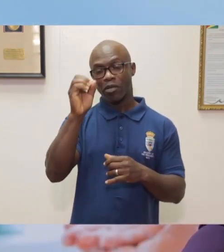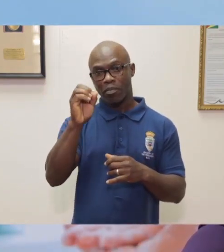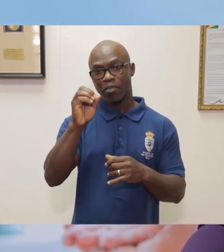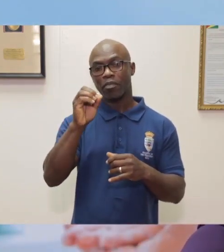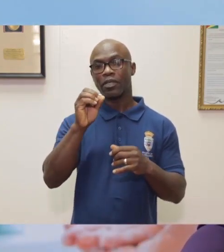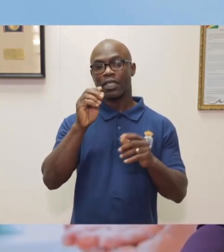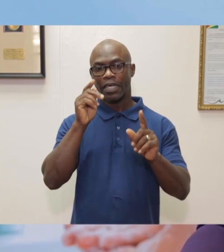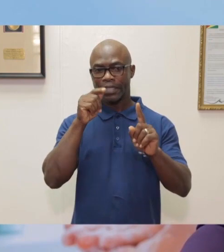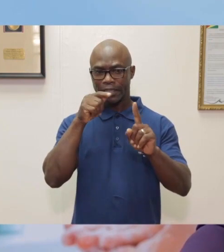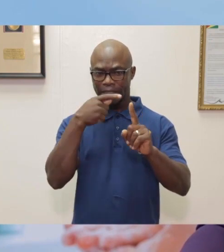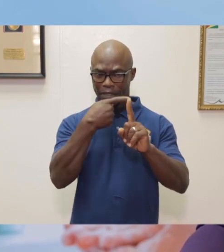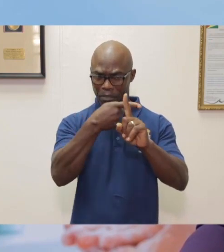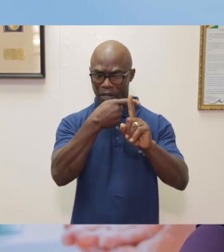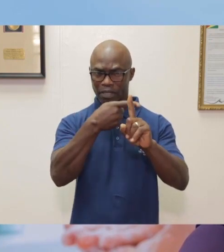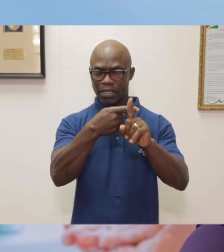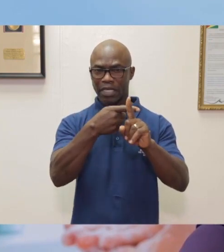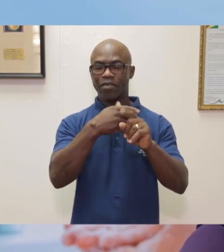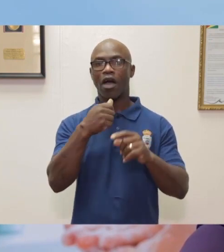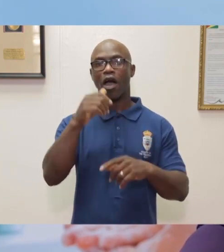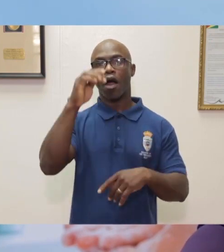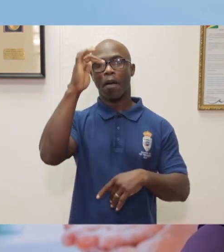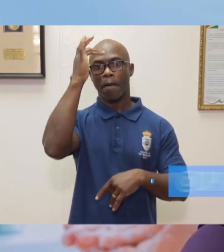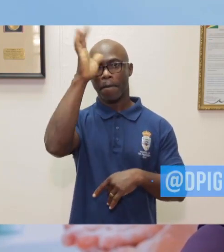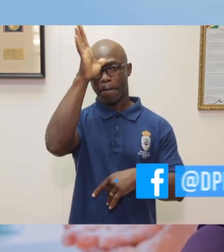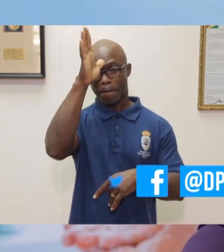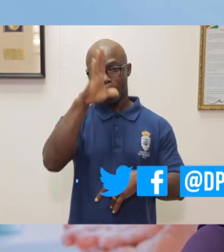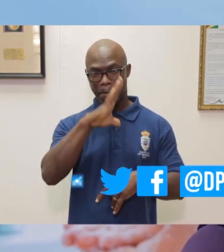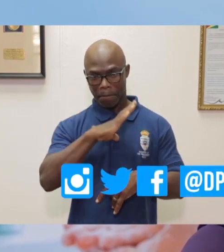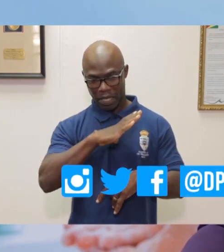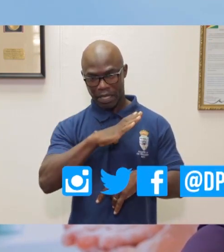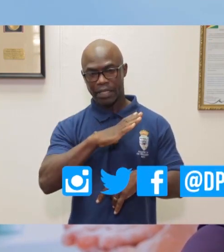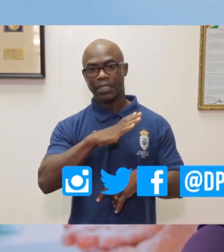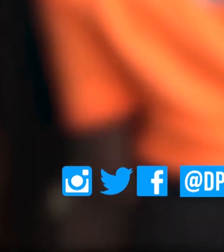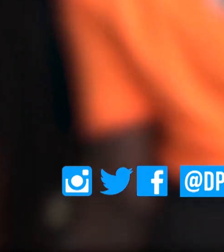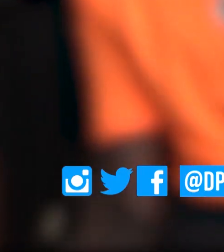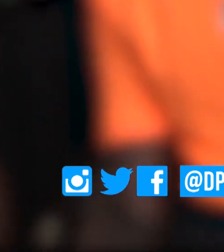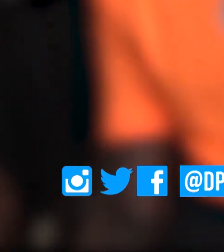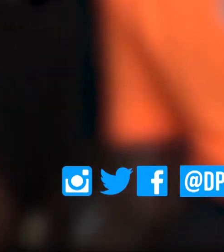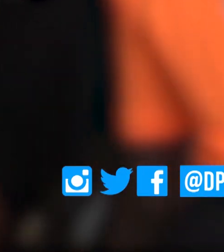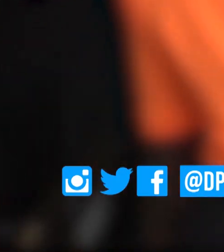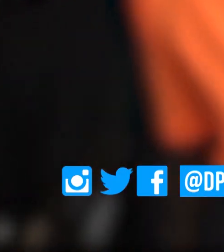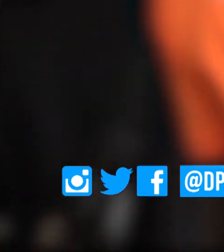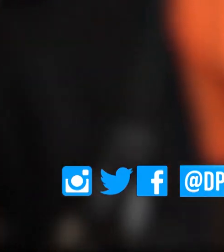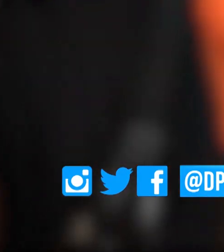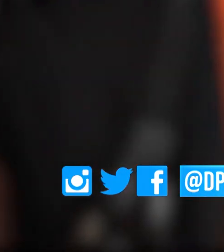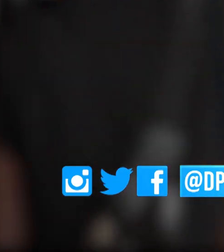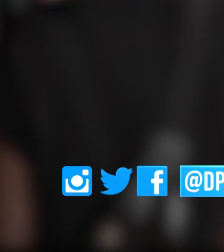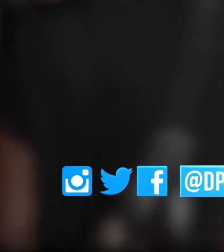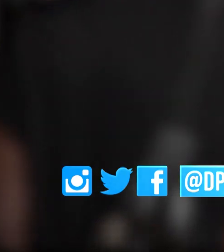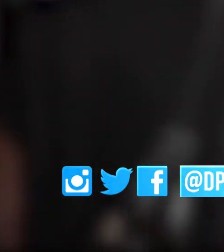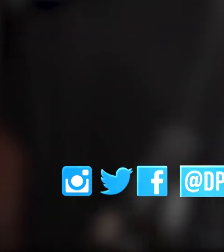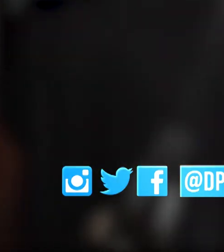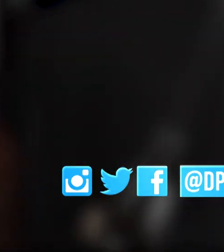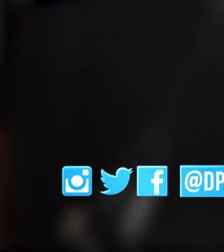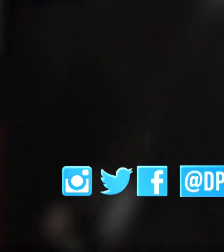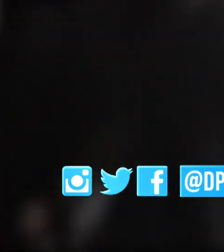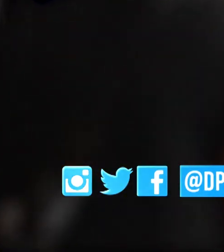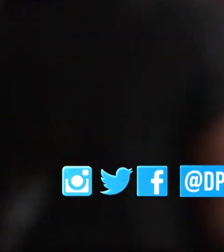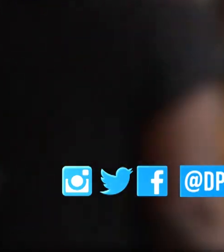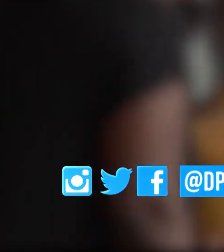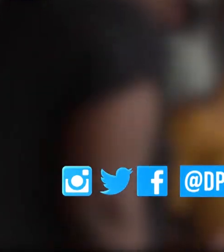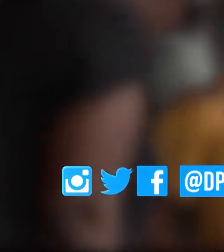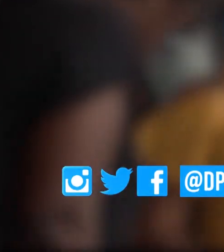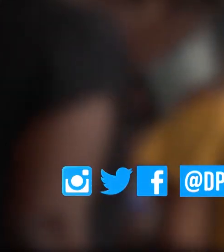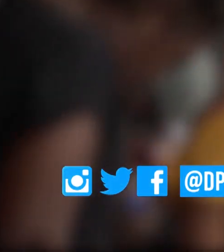positive are males and 40 percent females. With these numbers in mind, the Ministry, through the Health